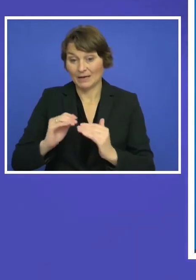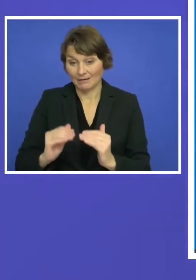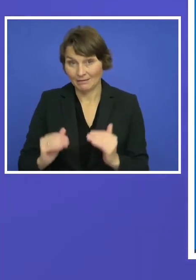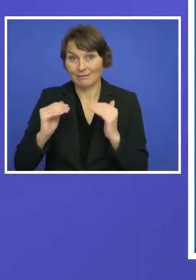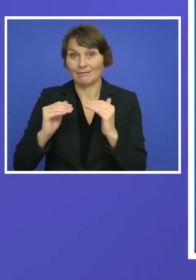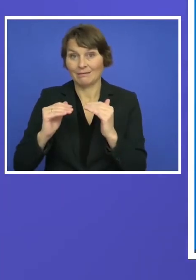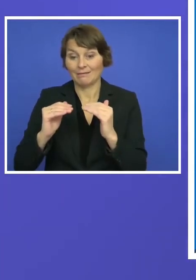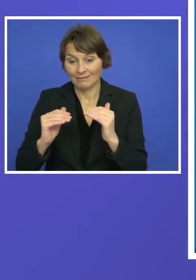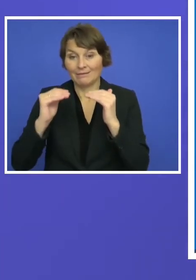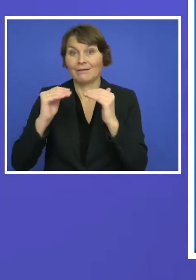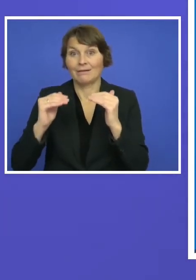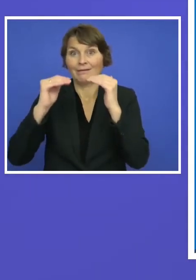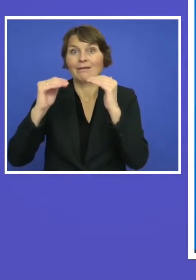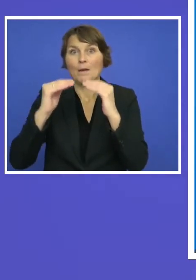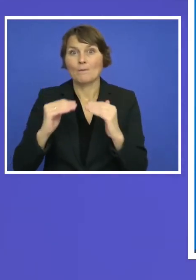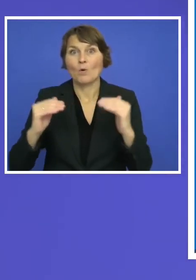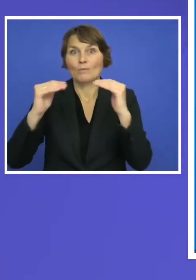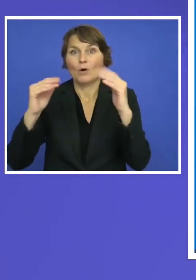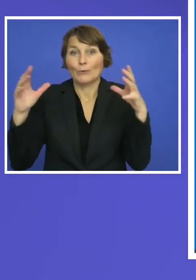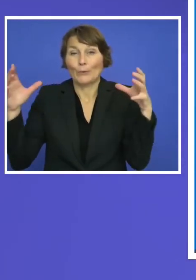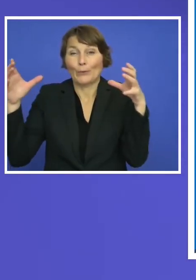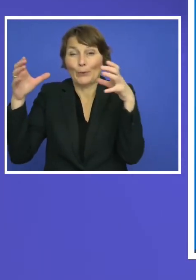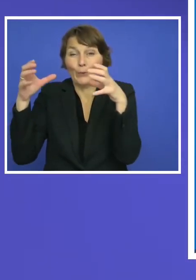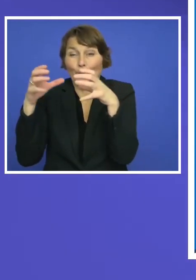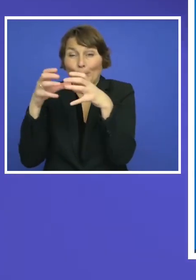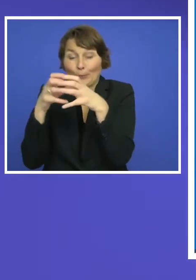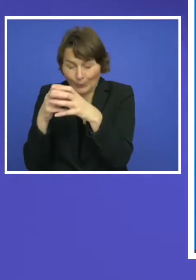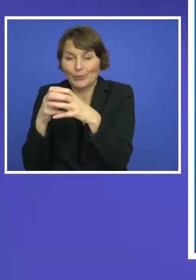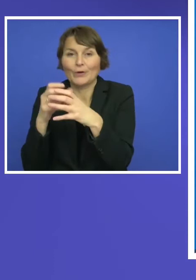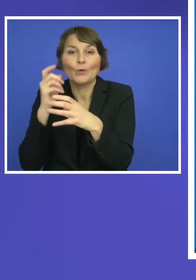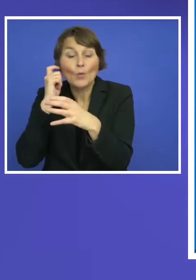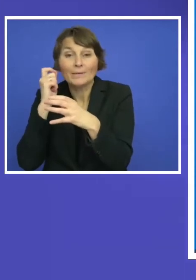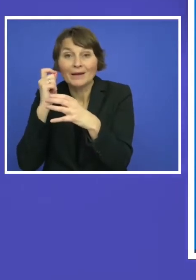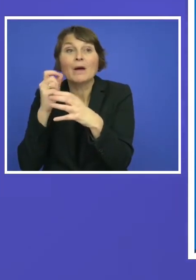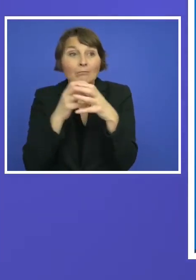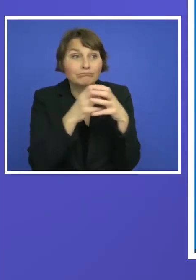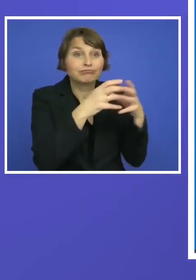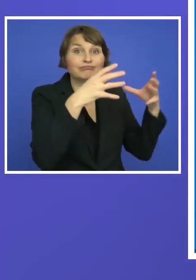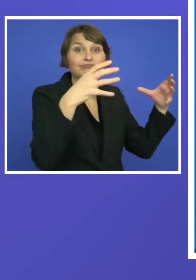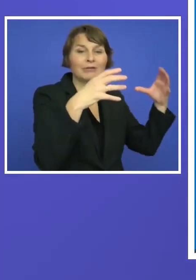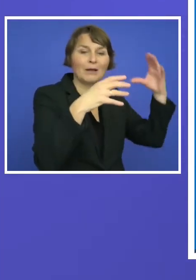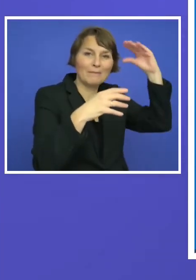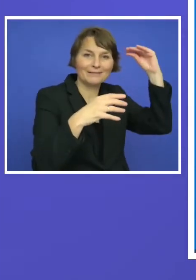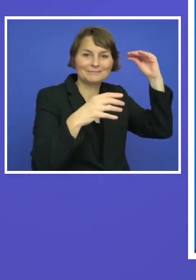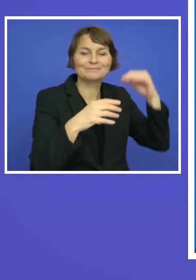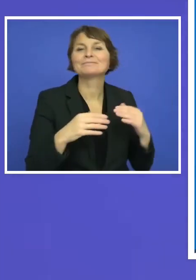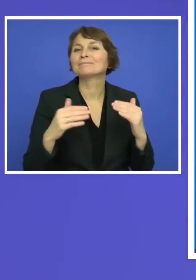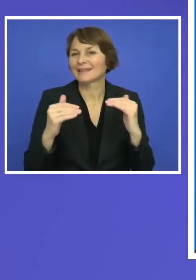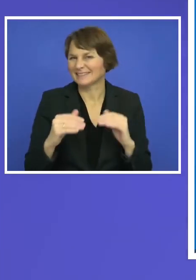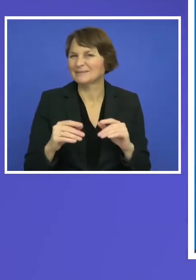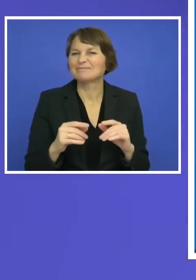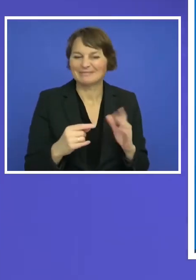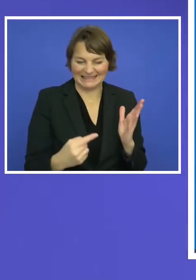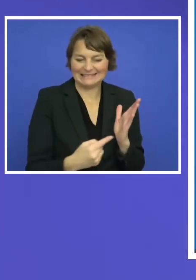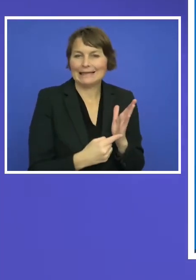a gender imbalance towards men. And then in the technical functions, again, we have the same kind of imbalance, with